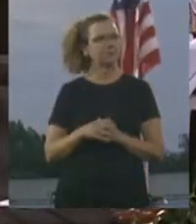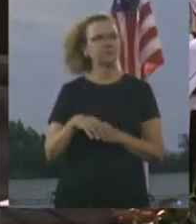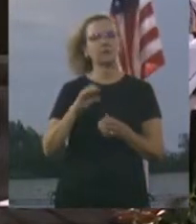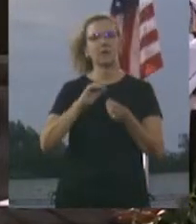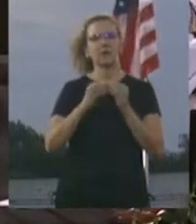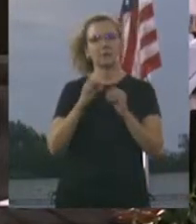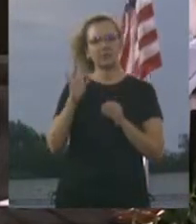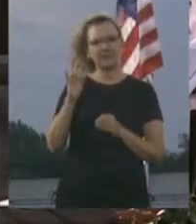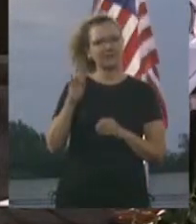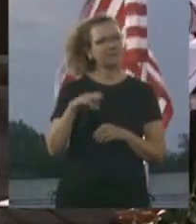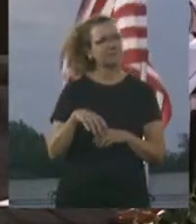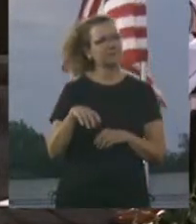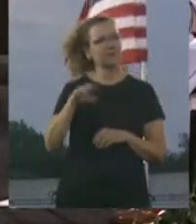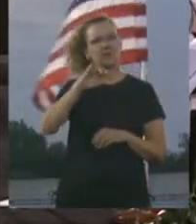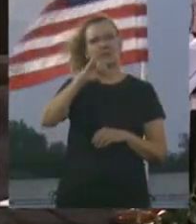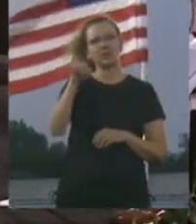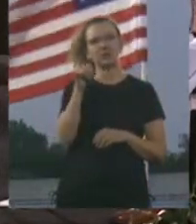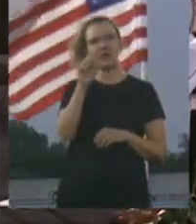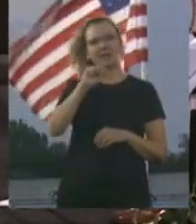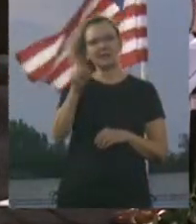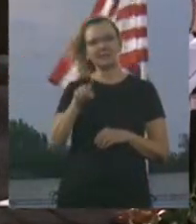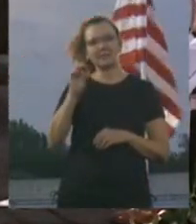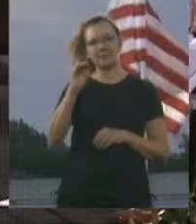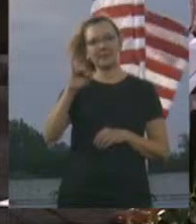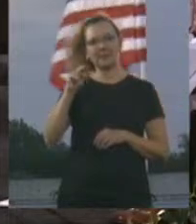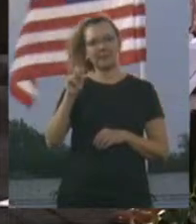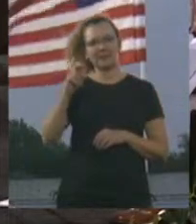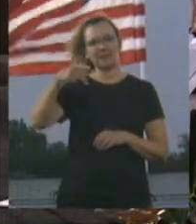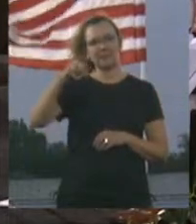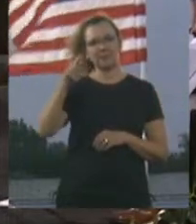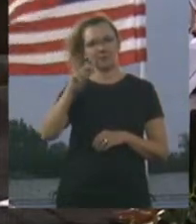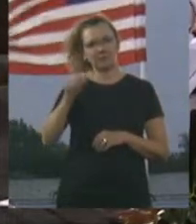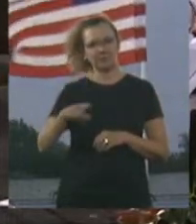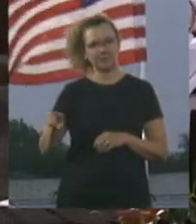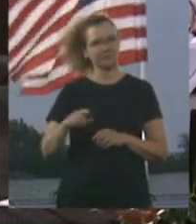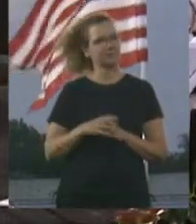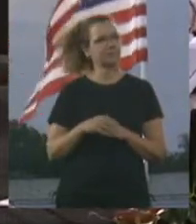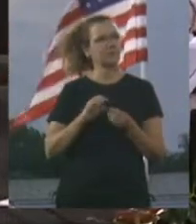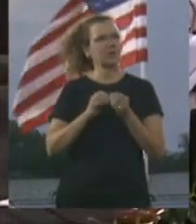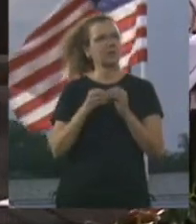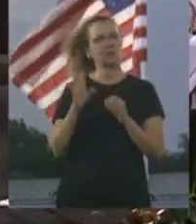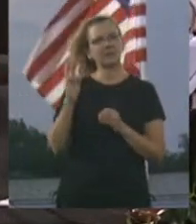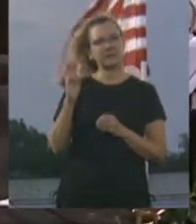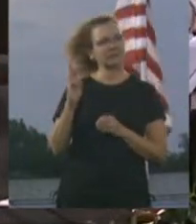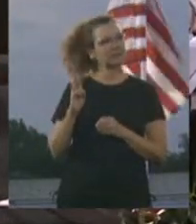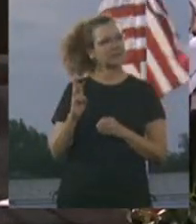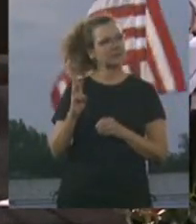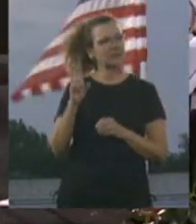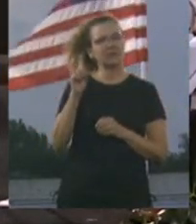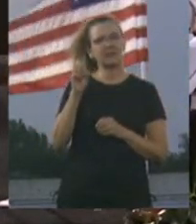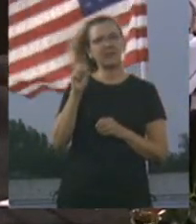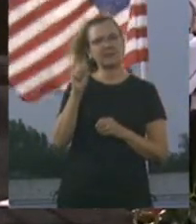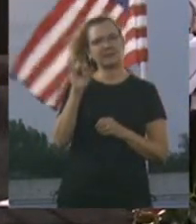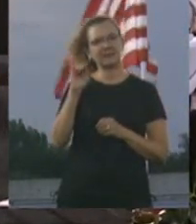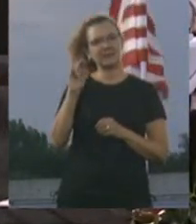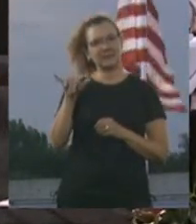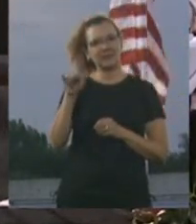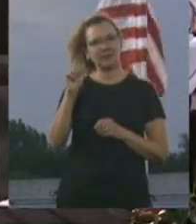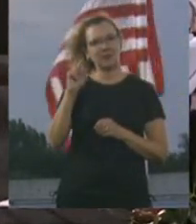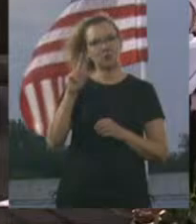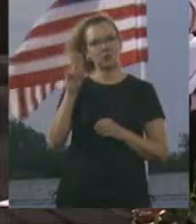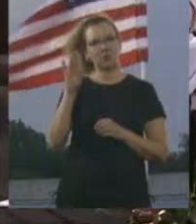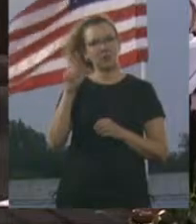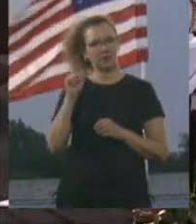Rank number 7, Jasmine Perez. Rank number 6, Destiny Arumila.